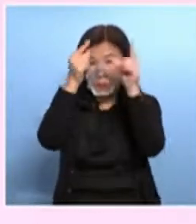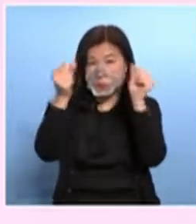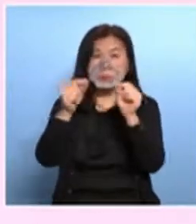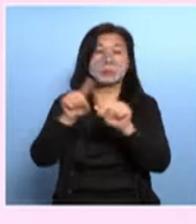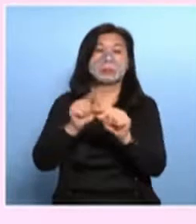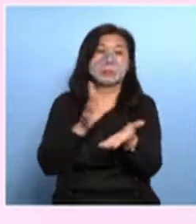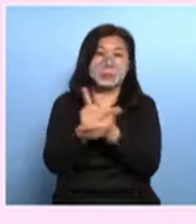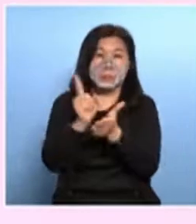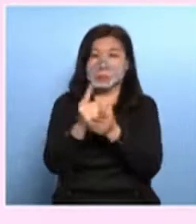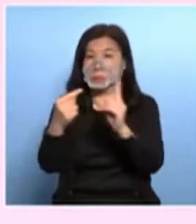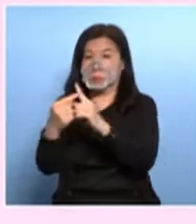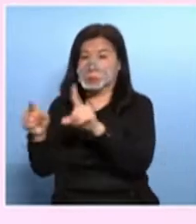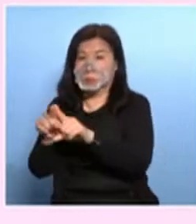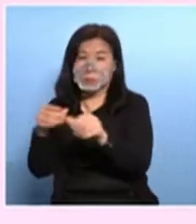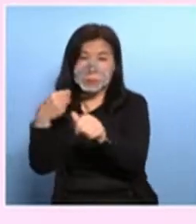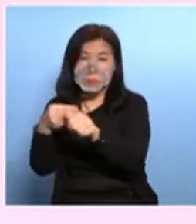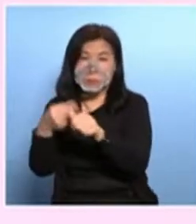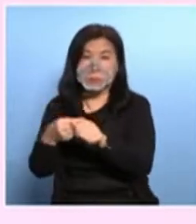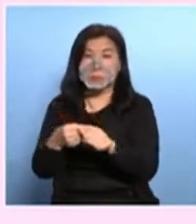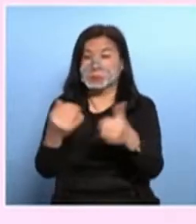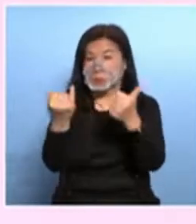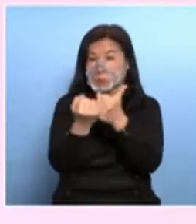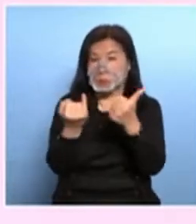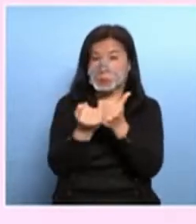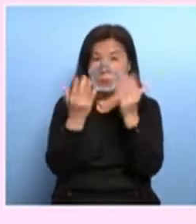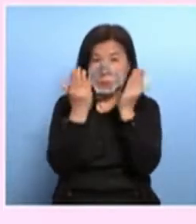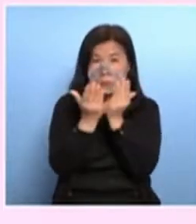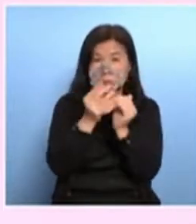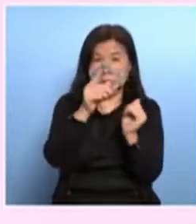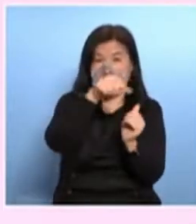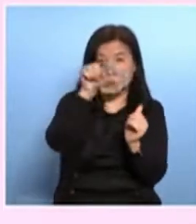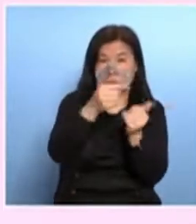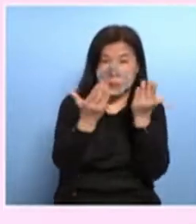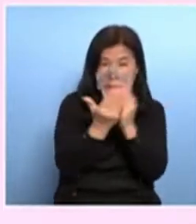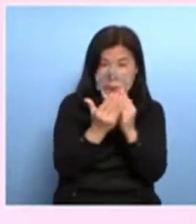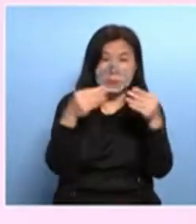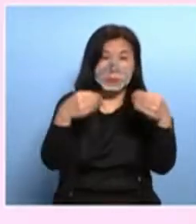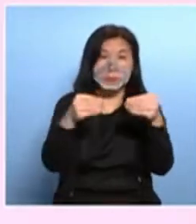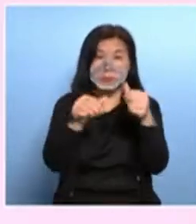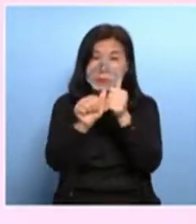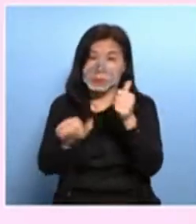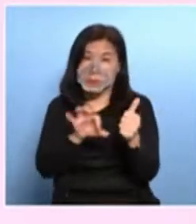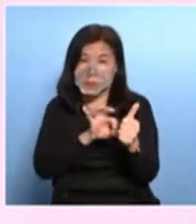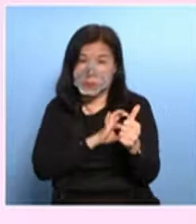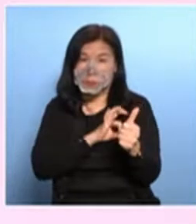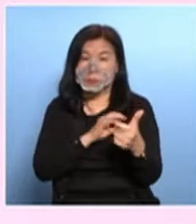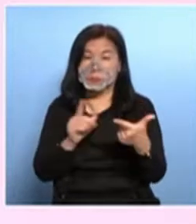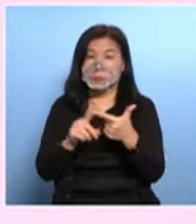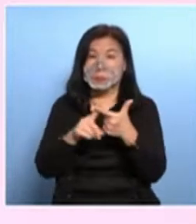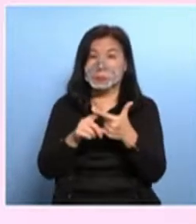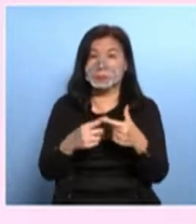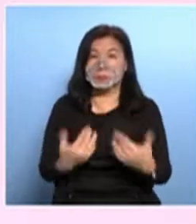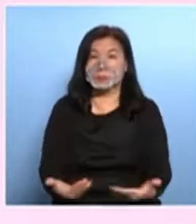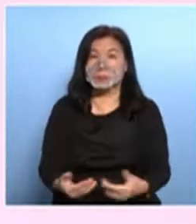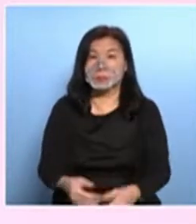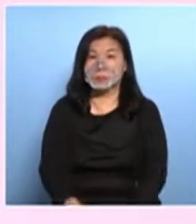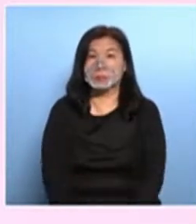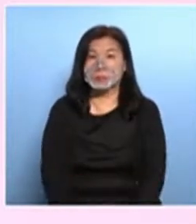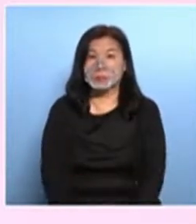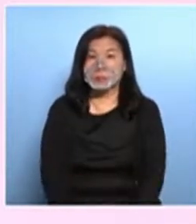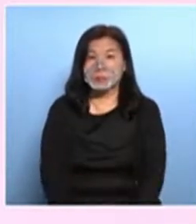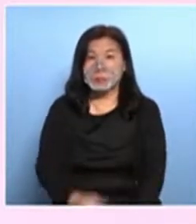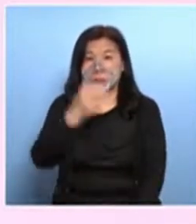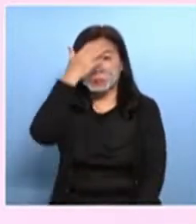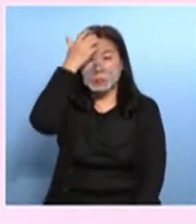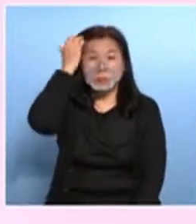the 2023-24 school year onward, including providing subsidies for students to enroll in taught postgraduate programs